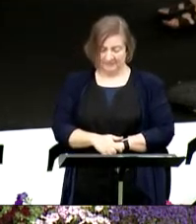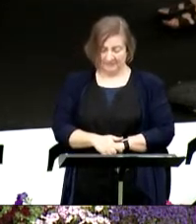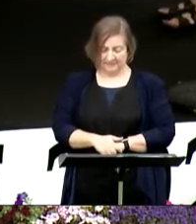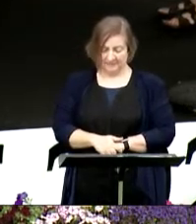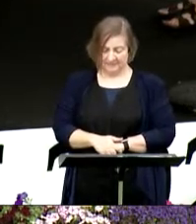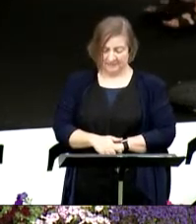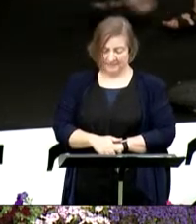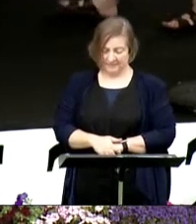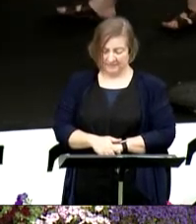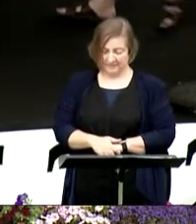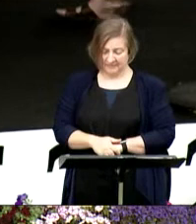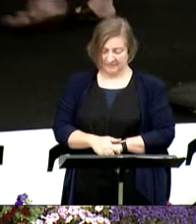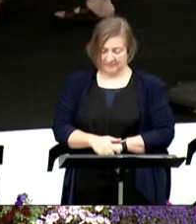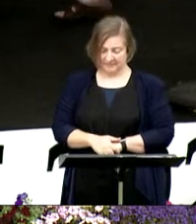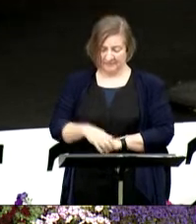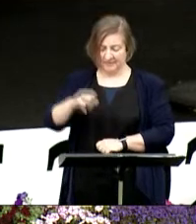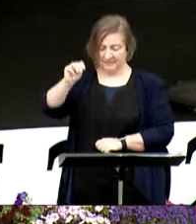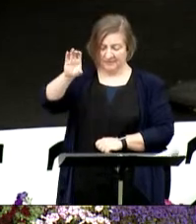McKenna Roof.